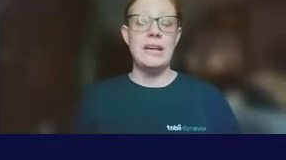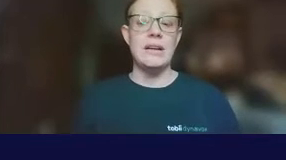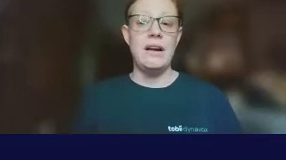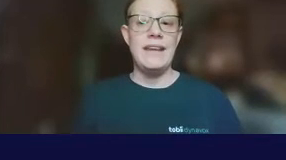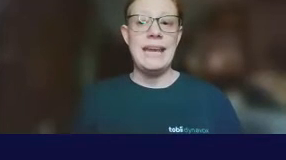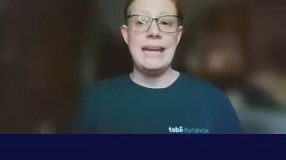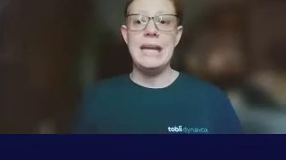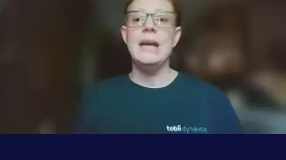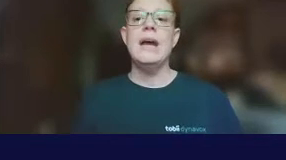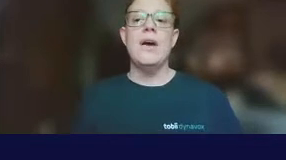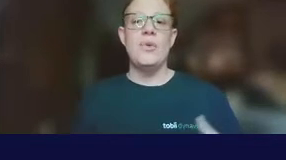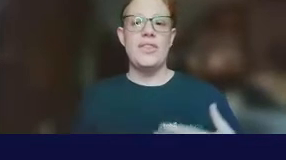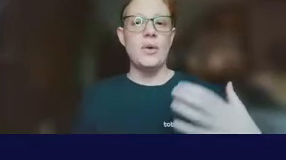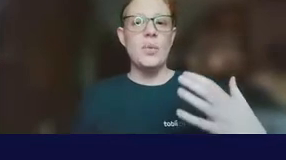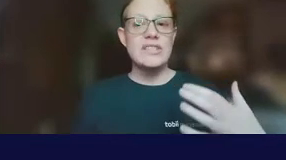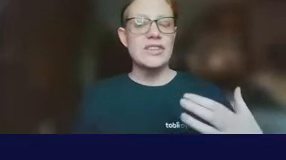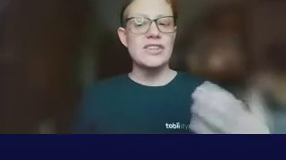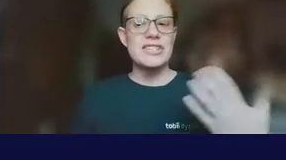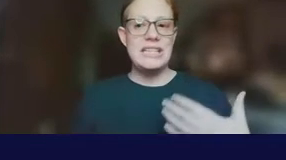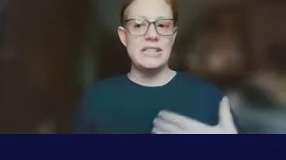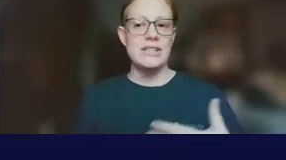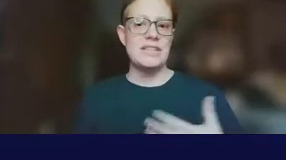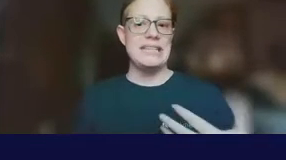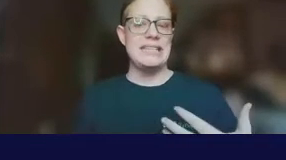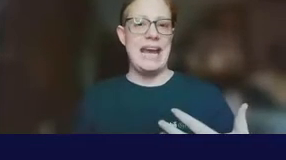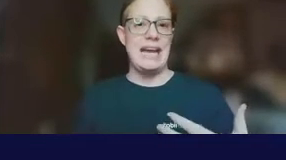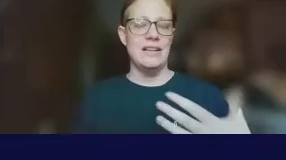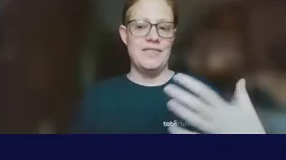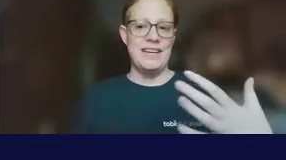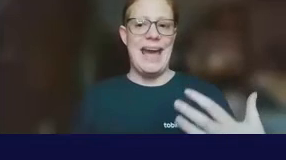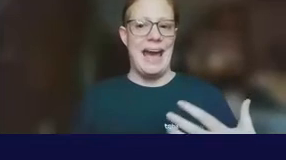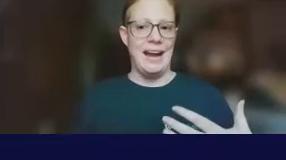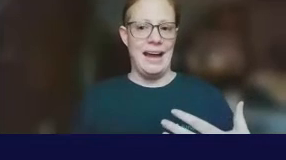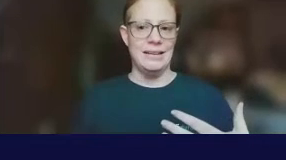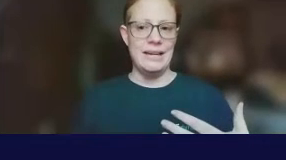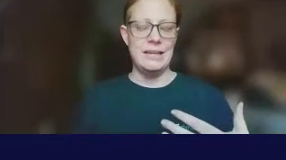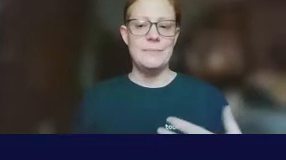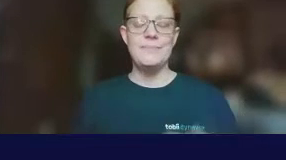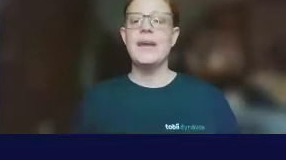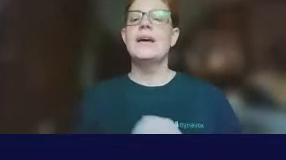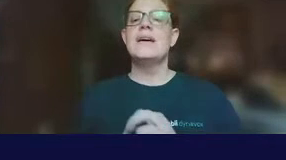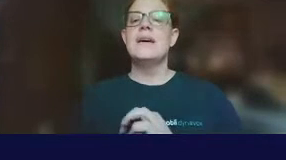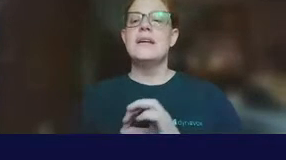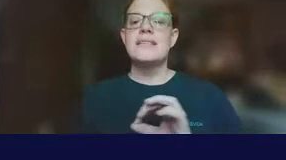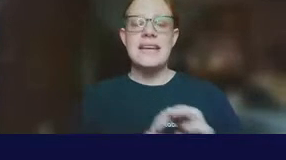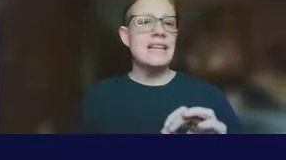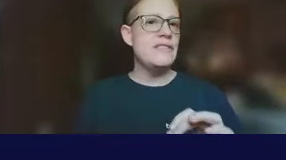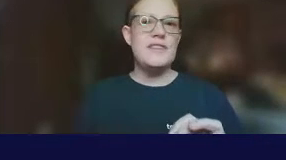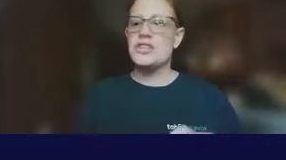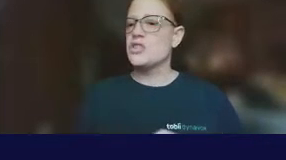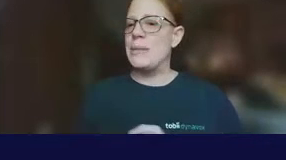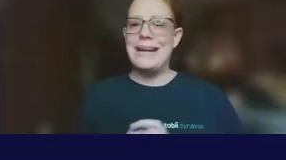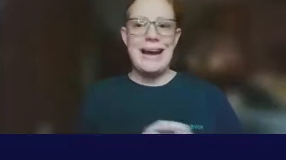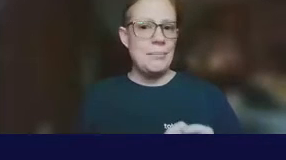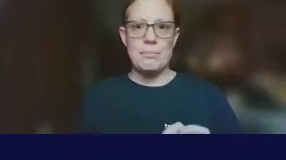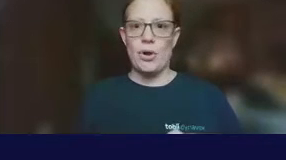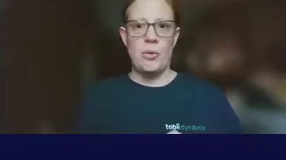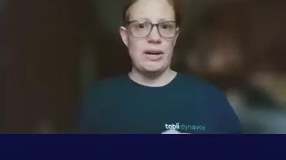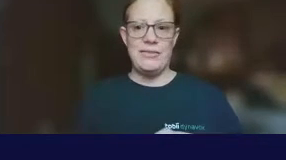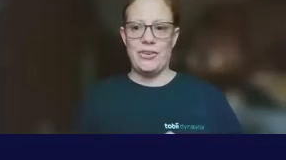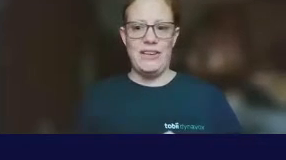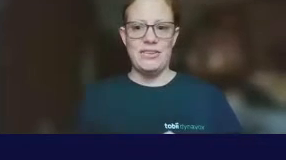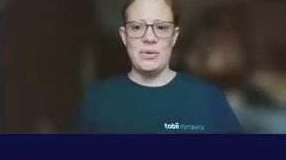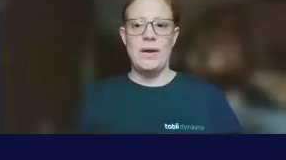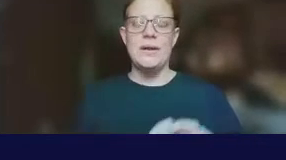example here of the kitty with the whiskers, ears, and tail of the cat highlighted. Salient features may not be